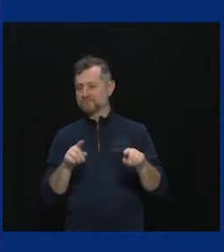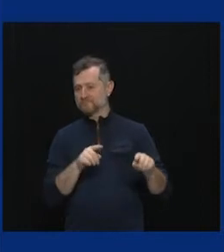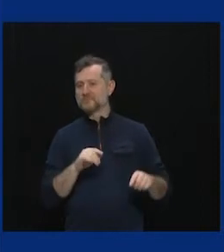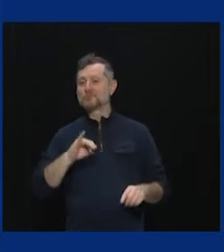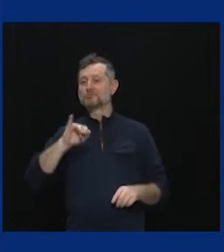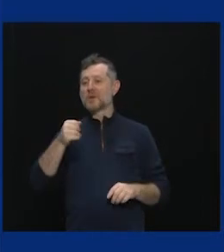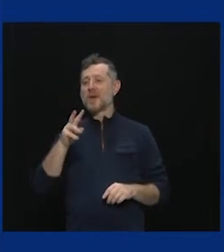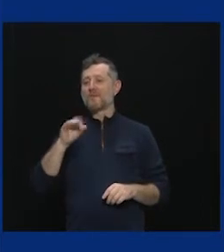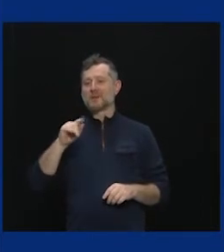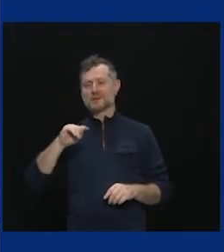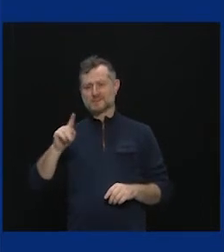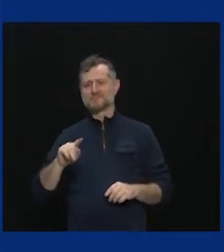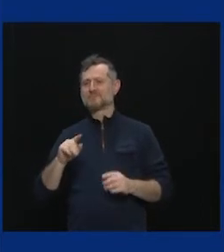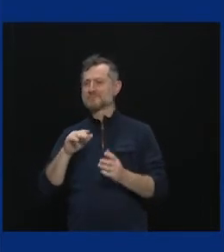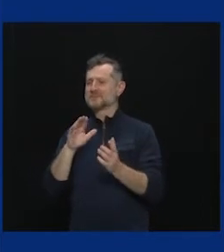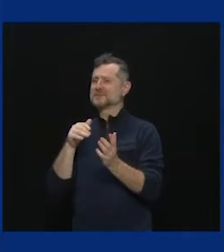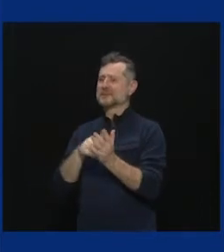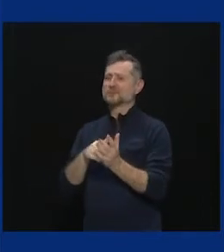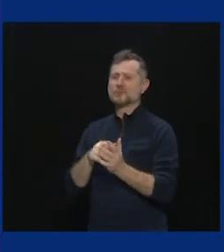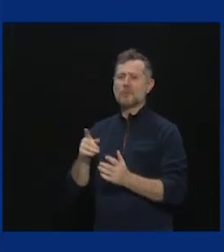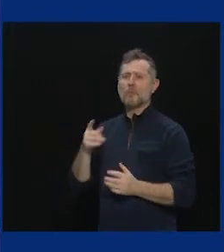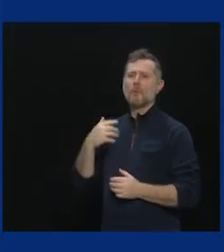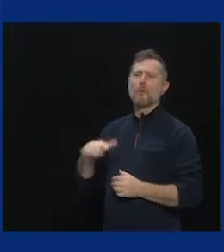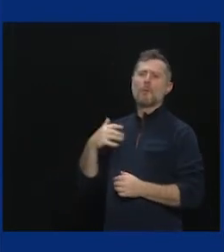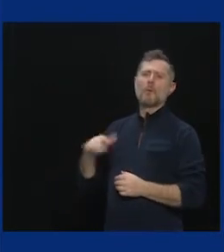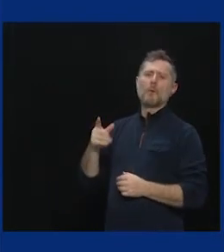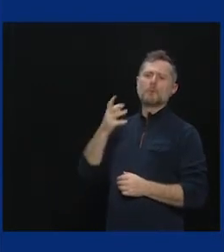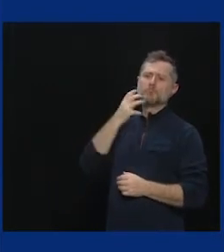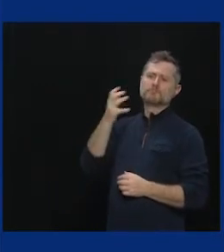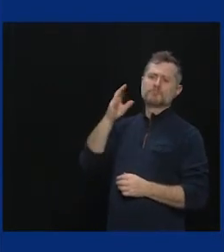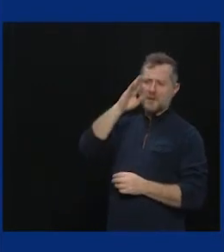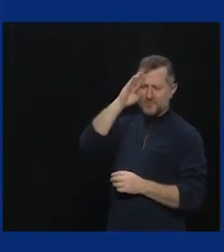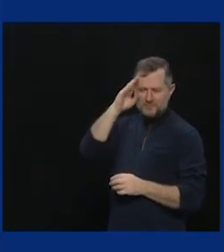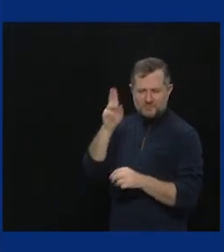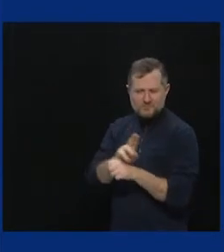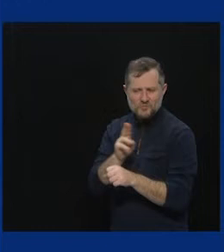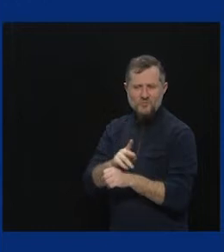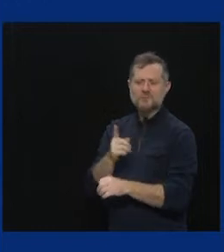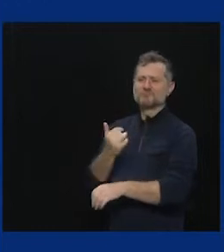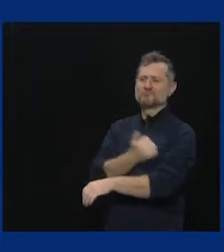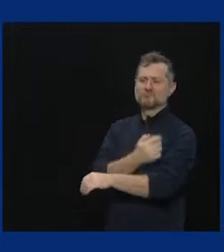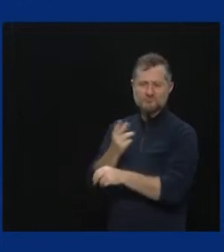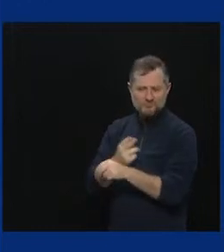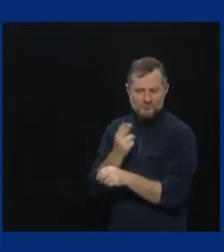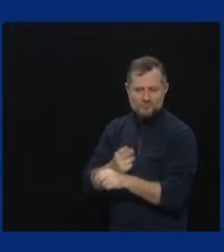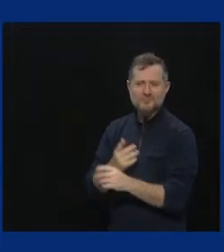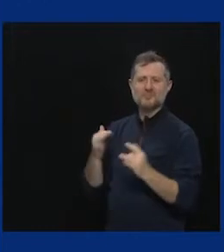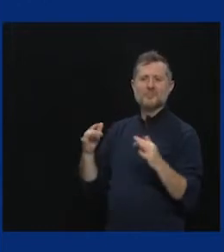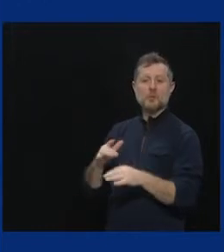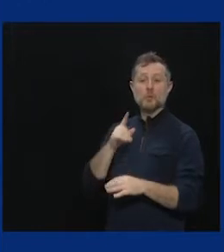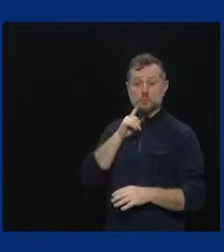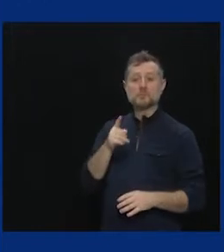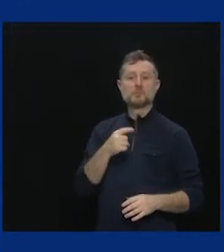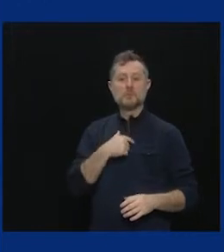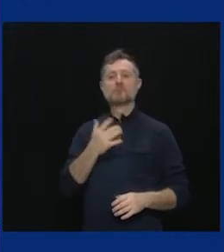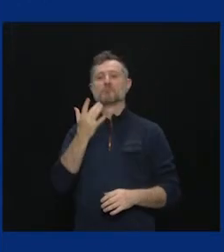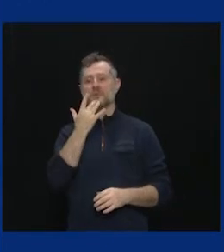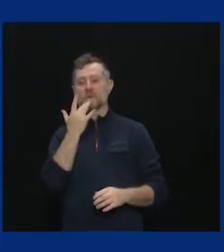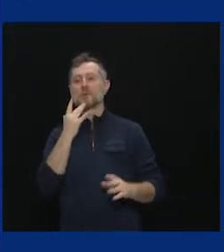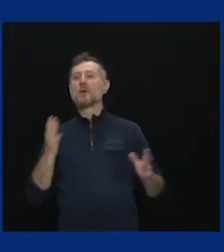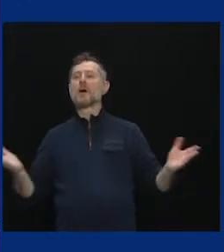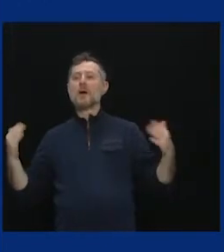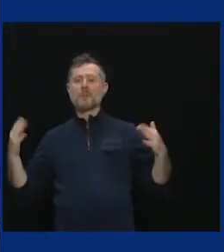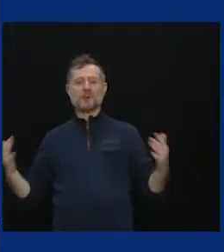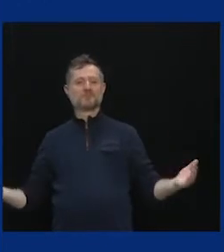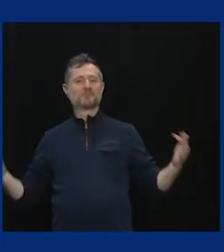vaccination site, but that's not what we want going on in Javits. We want Javits to be packed with people from out of state, people just with their wallets bursting with money they can't